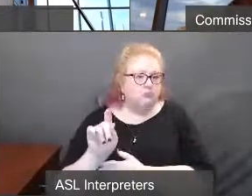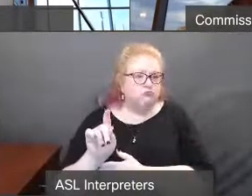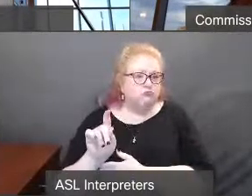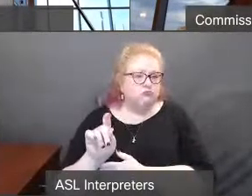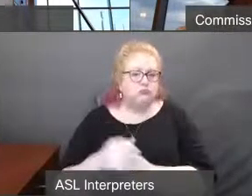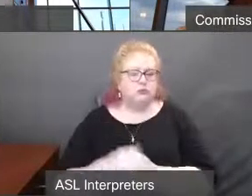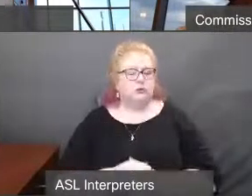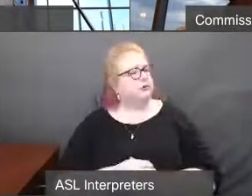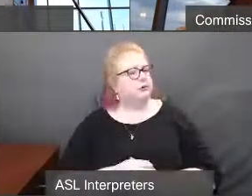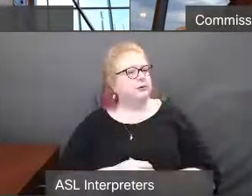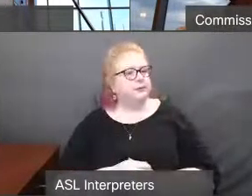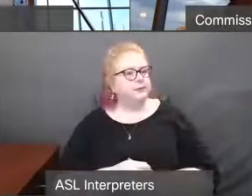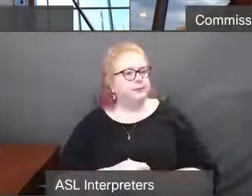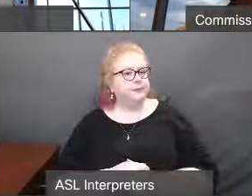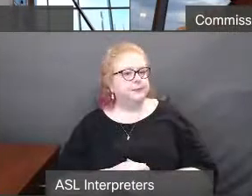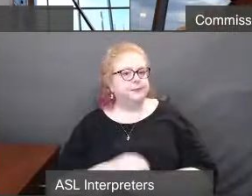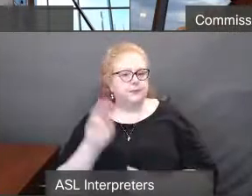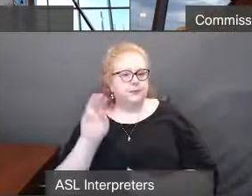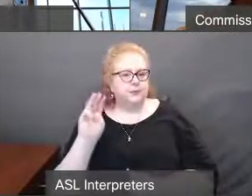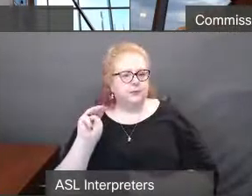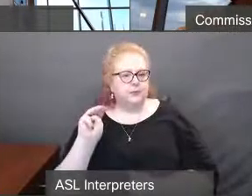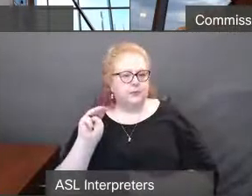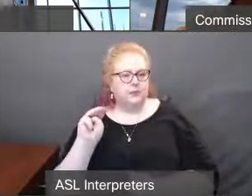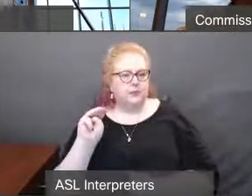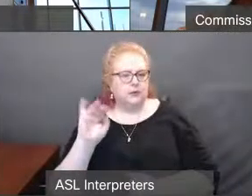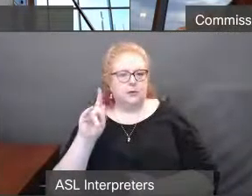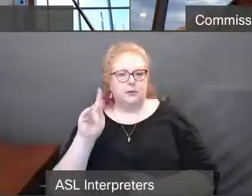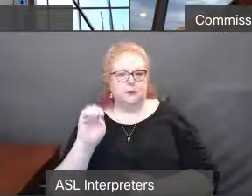I could. Our historian.